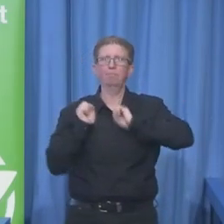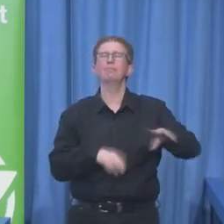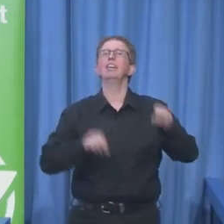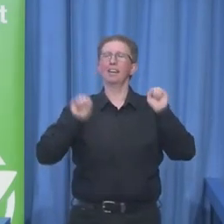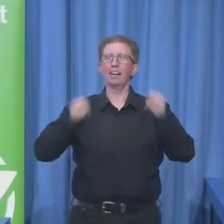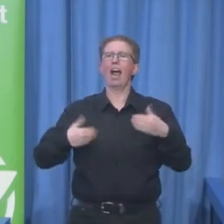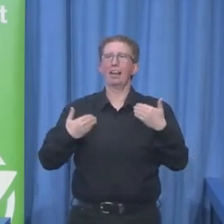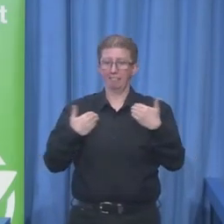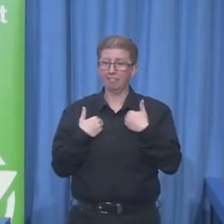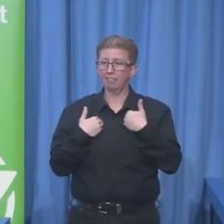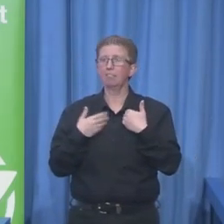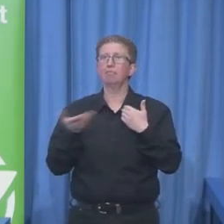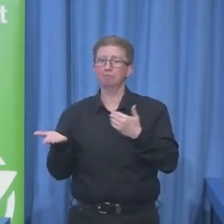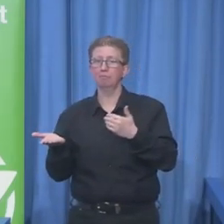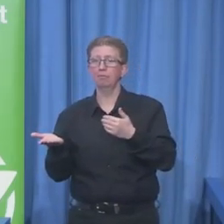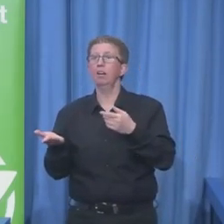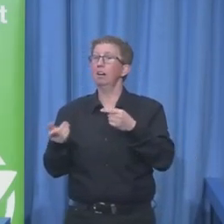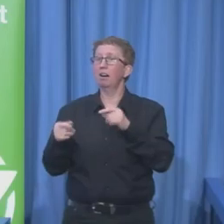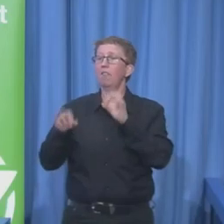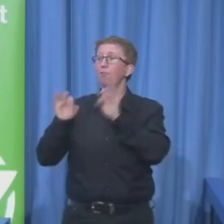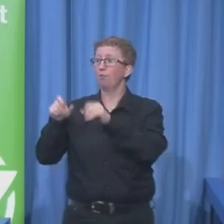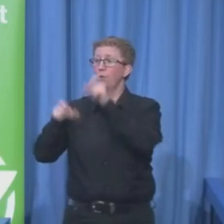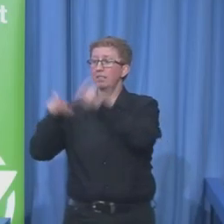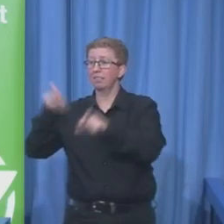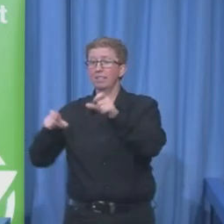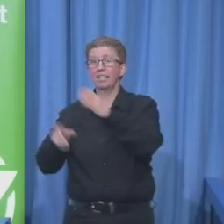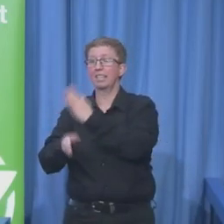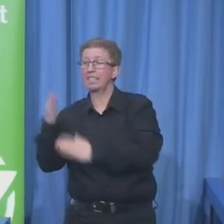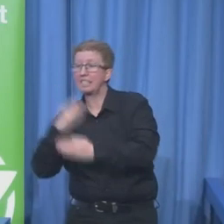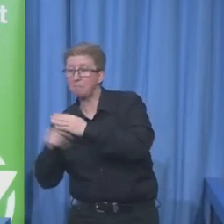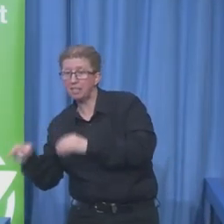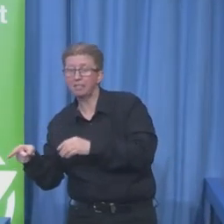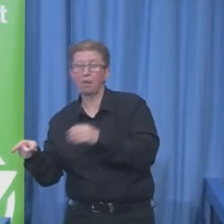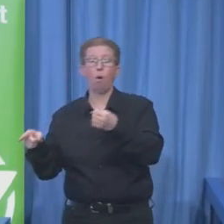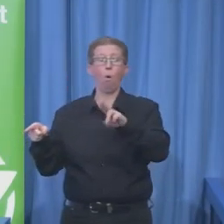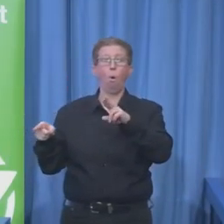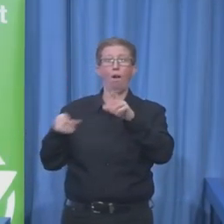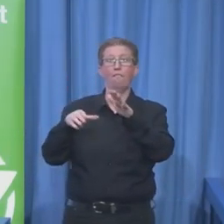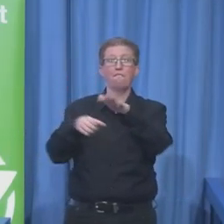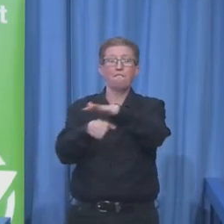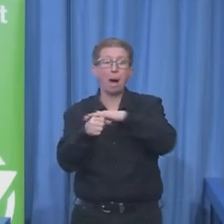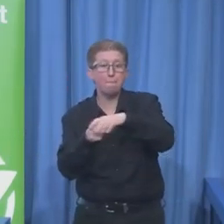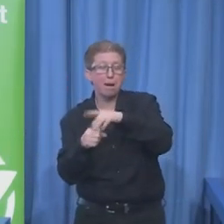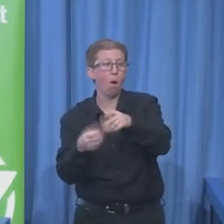also for the companies that consider working with us in this way.